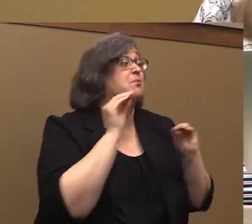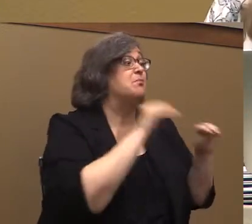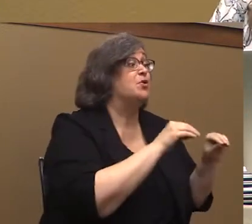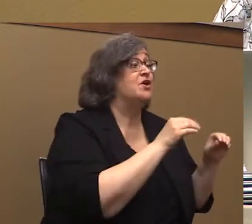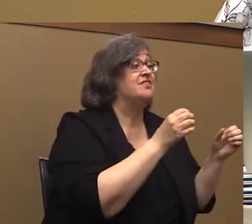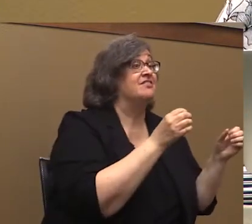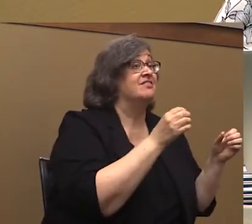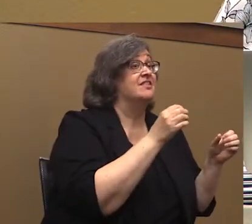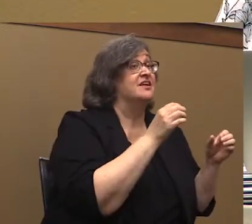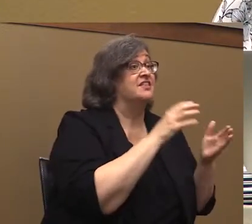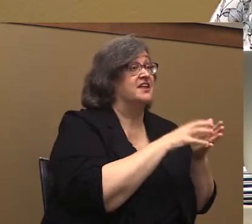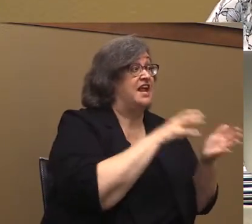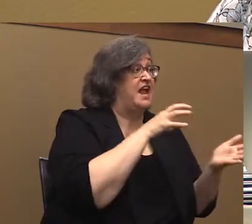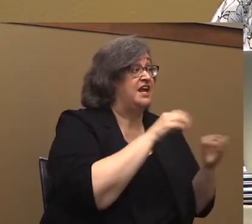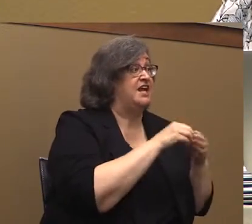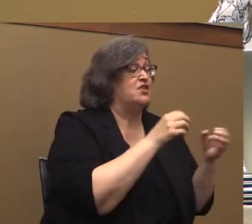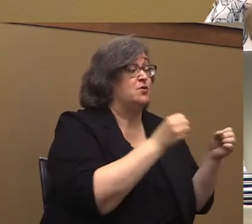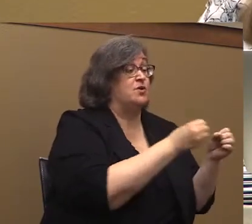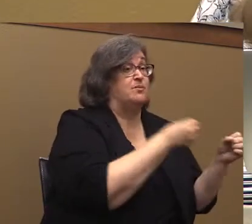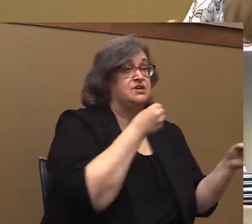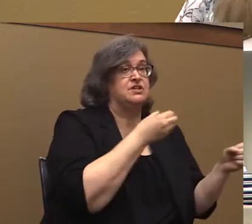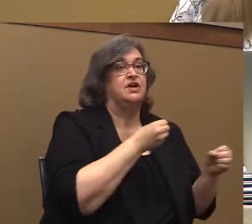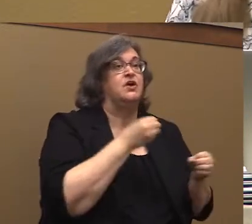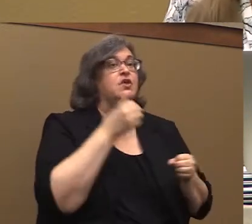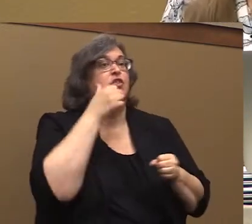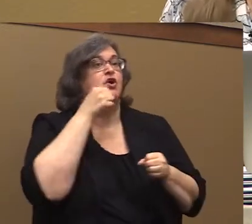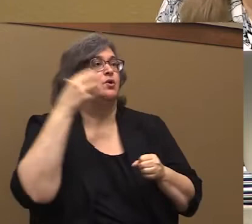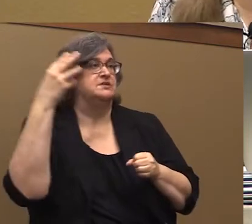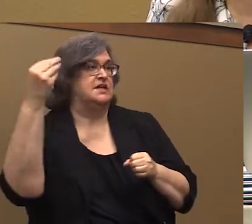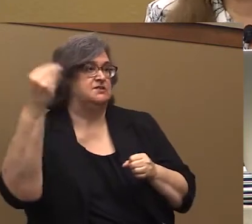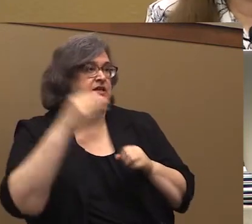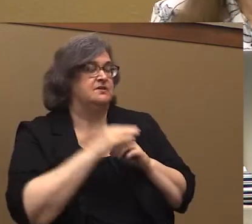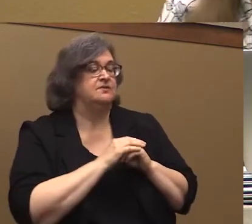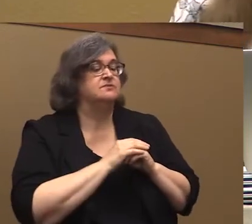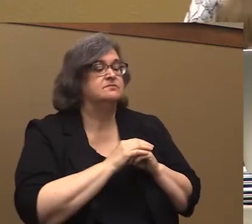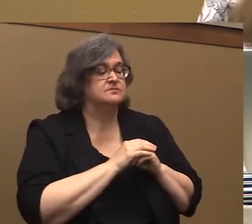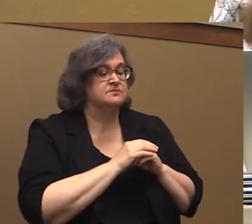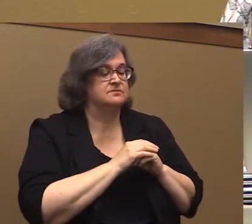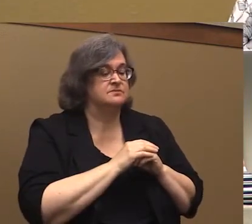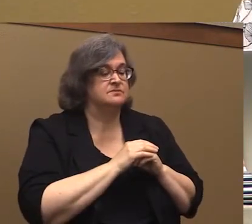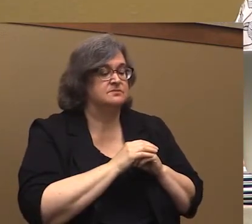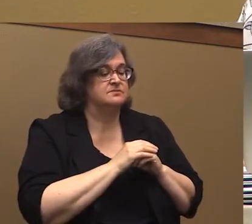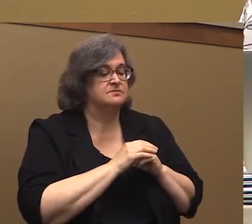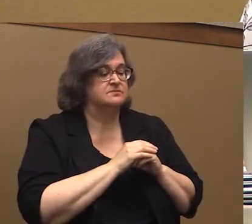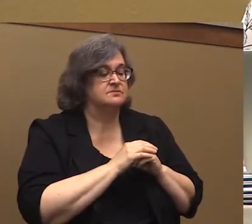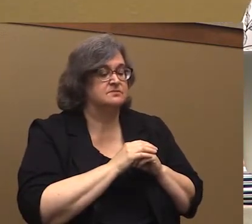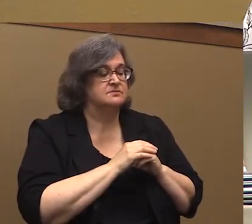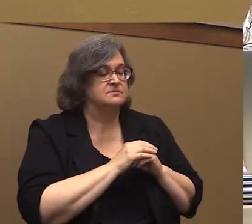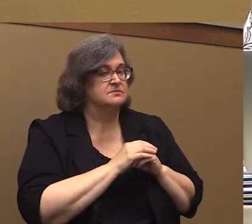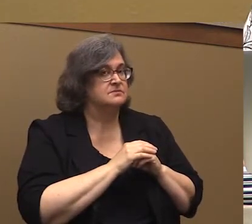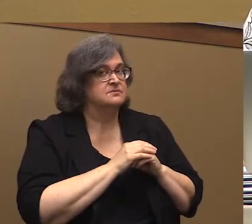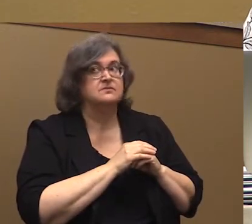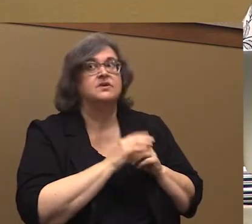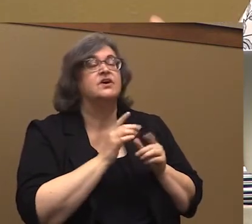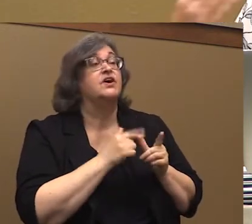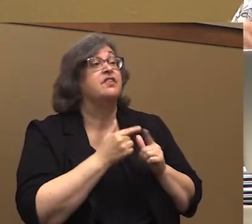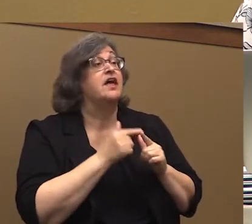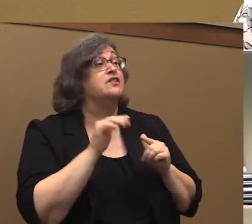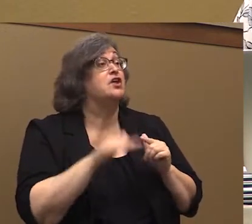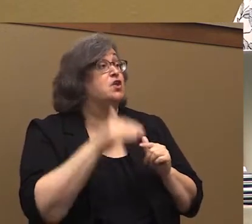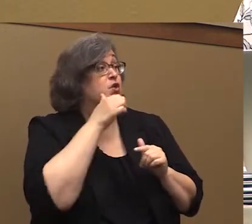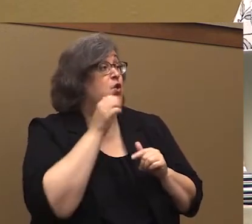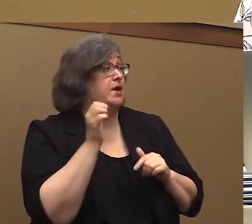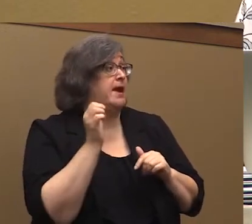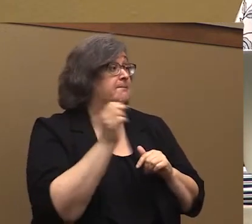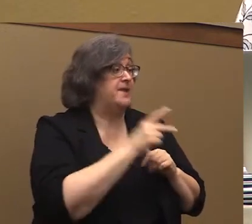put the cake in the refrigerator, The little girl was outside. and the little girl was outside. The little girl came back inside. And then the